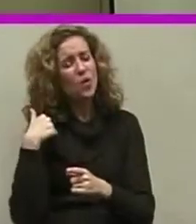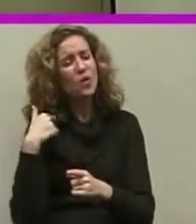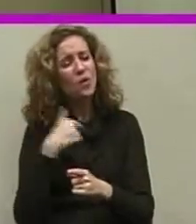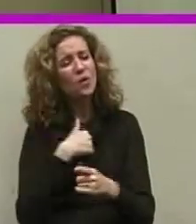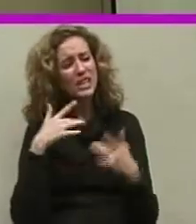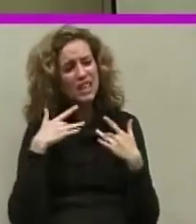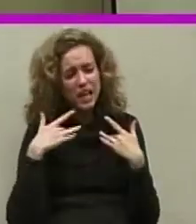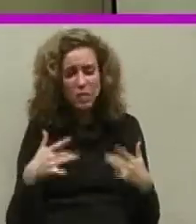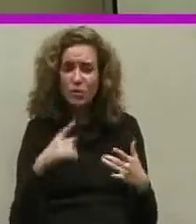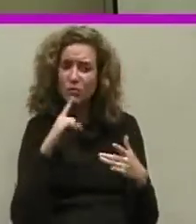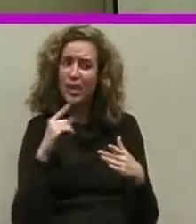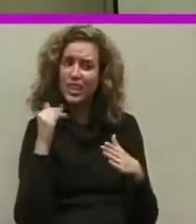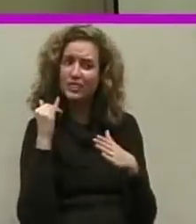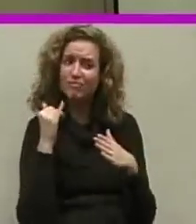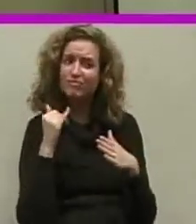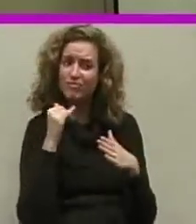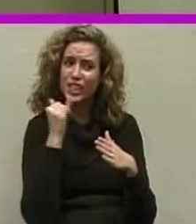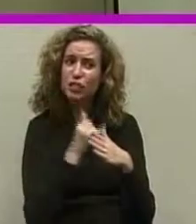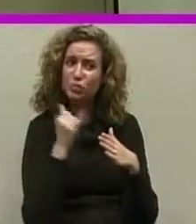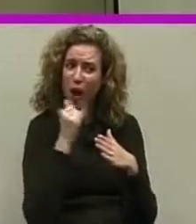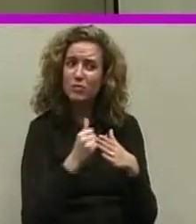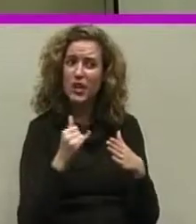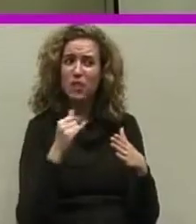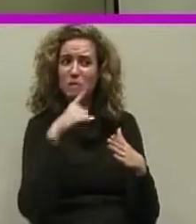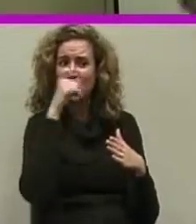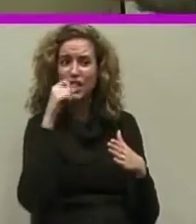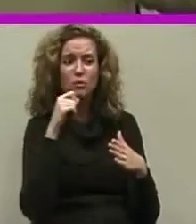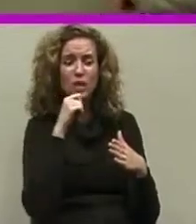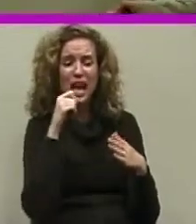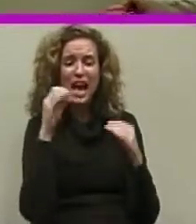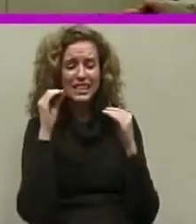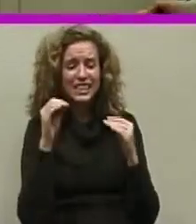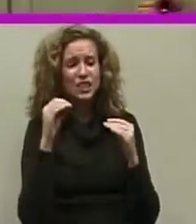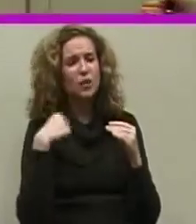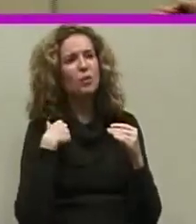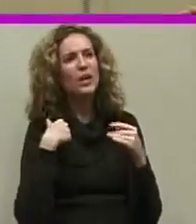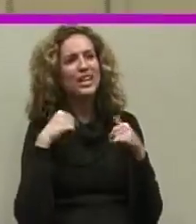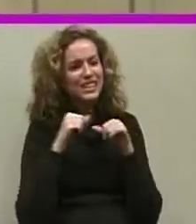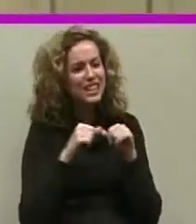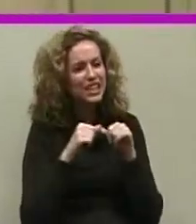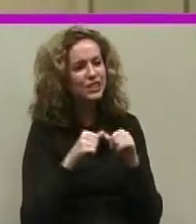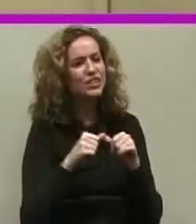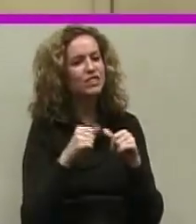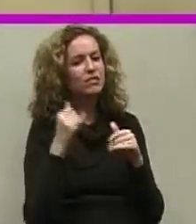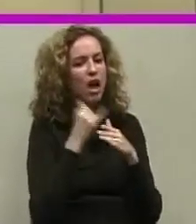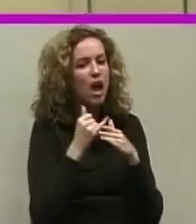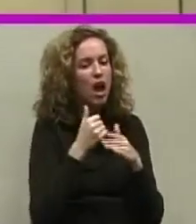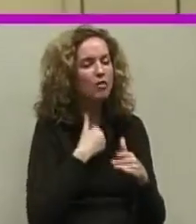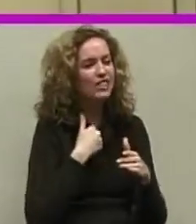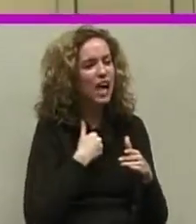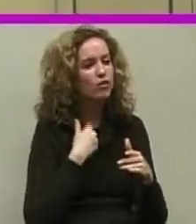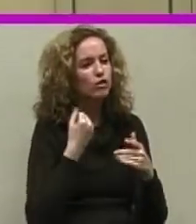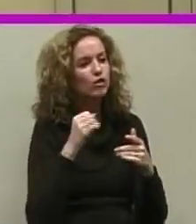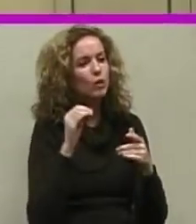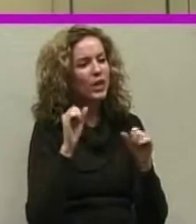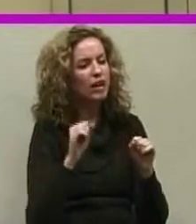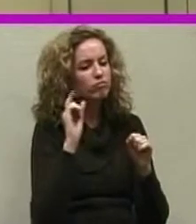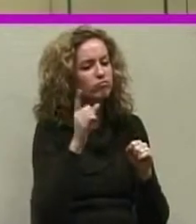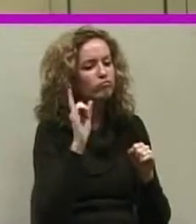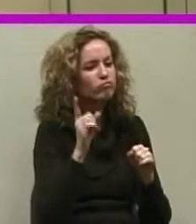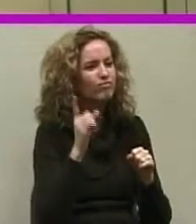in the classroom, right? Because we stop teaching to reprimand. Reprimand is the most dumb thing we do. In fact, if I want to predict one thing, going to measure